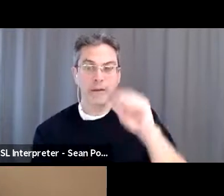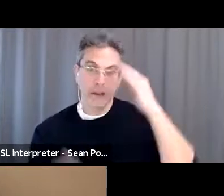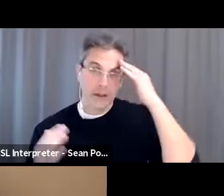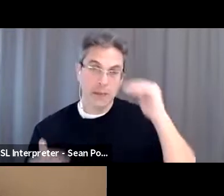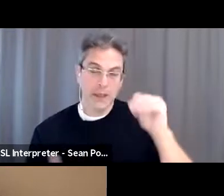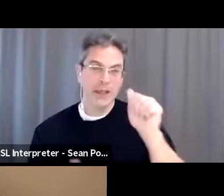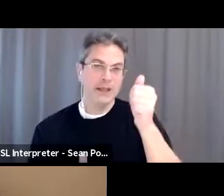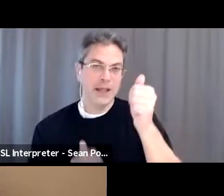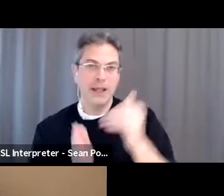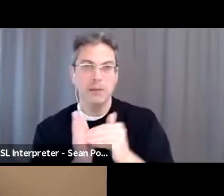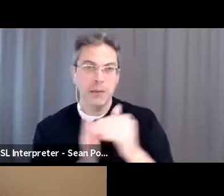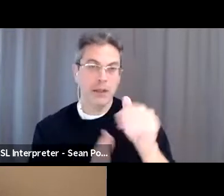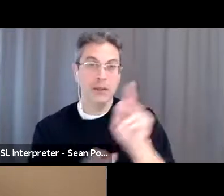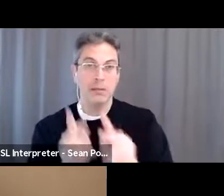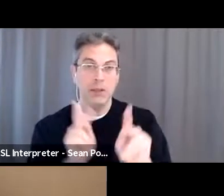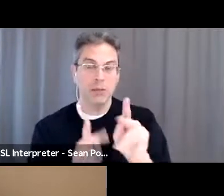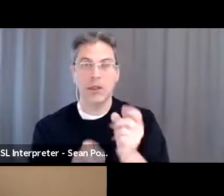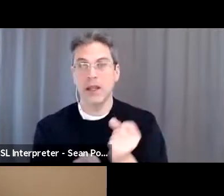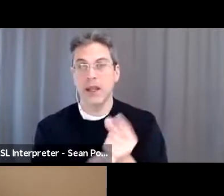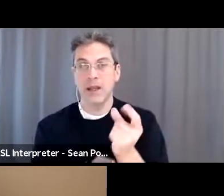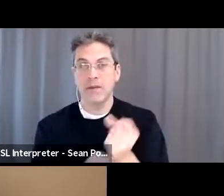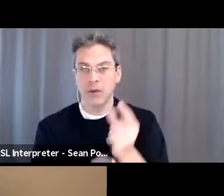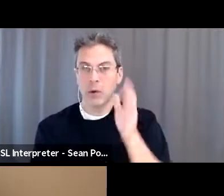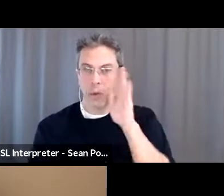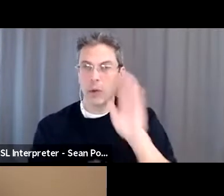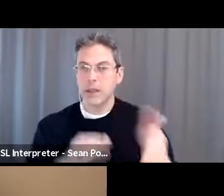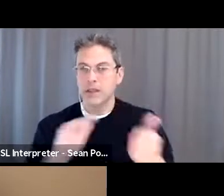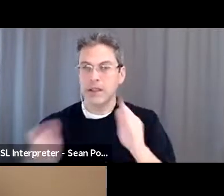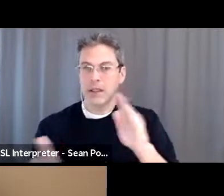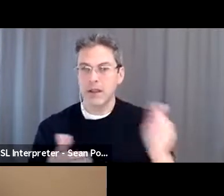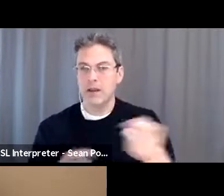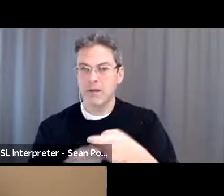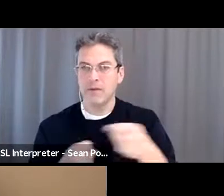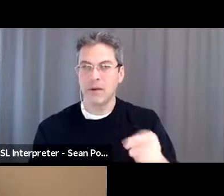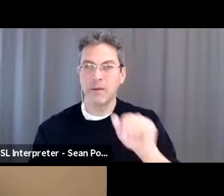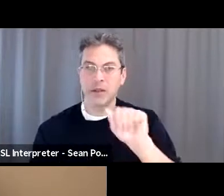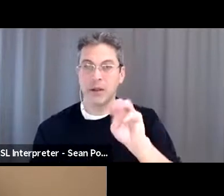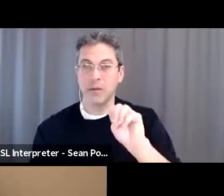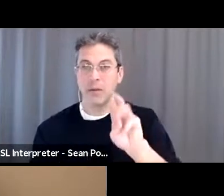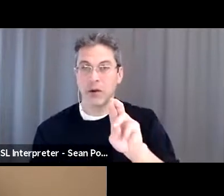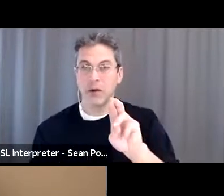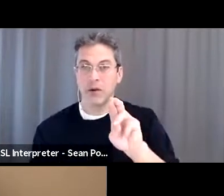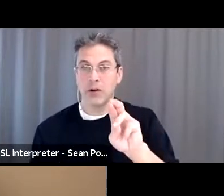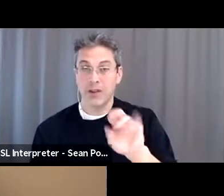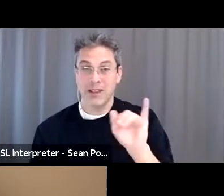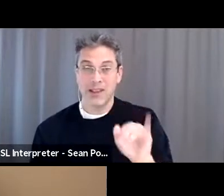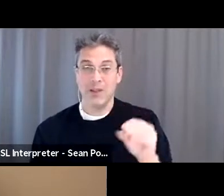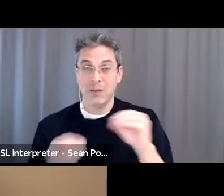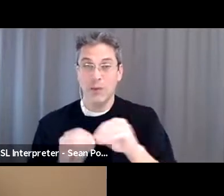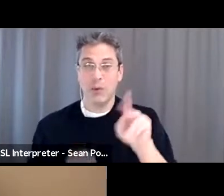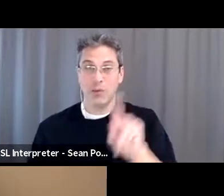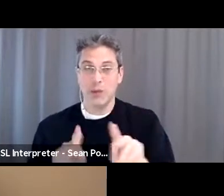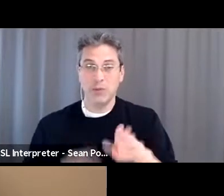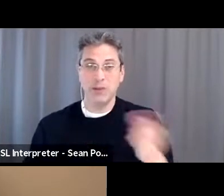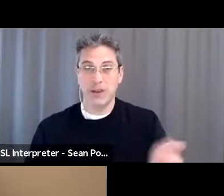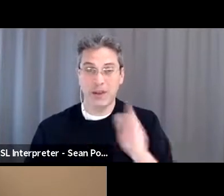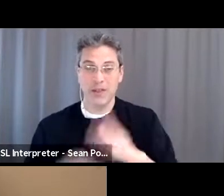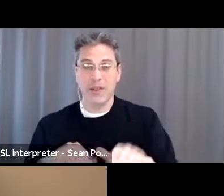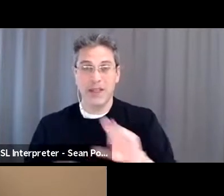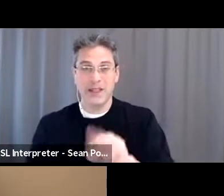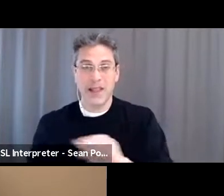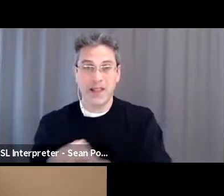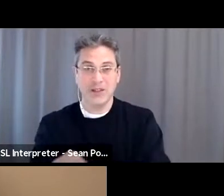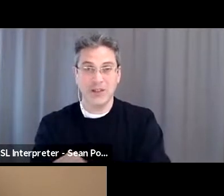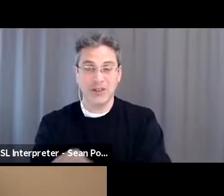people per year will die from antimicrobial resistance, which is more people than currently die from cancer, which is of course